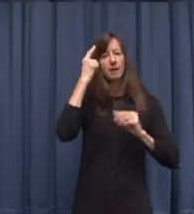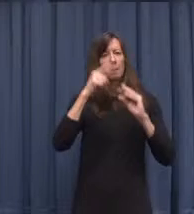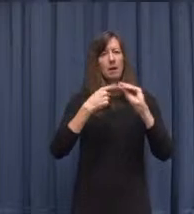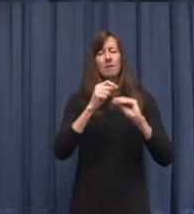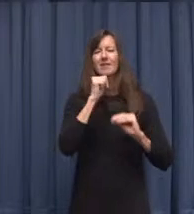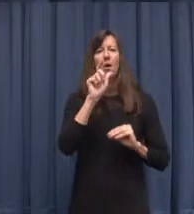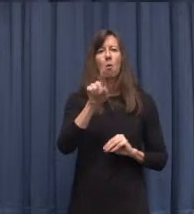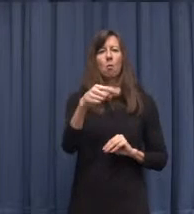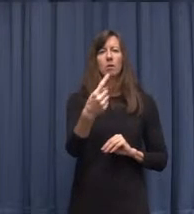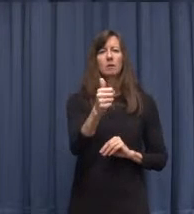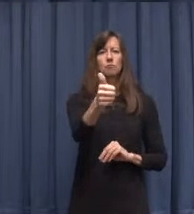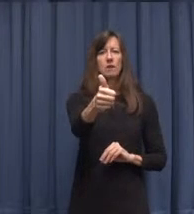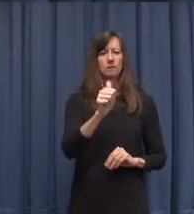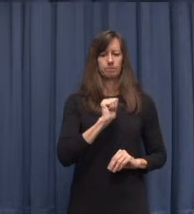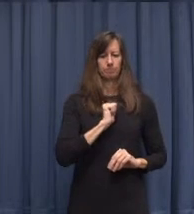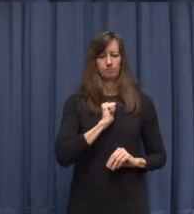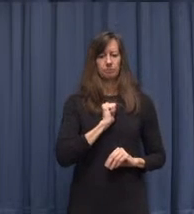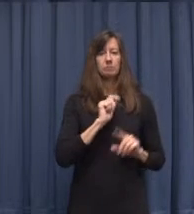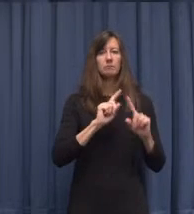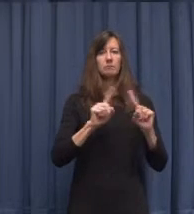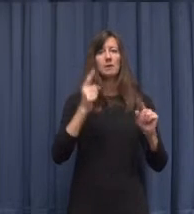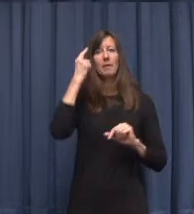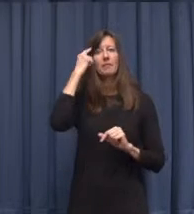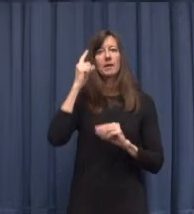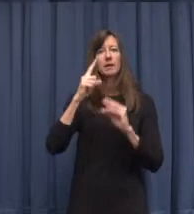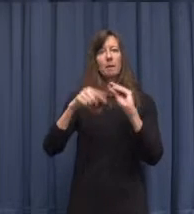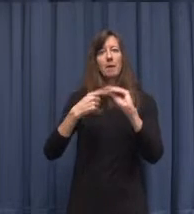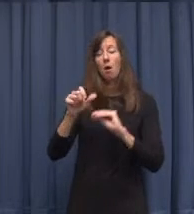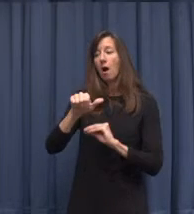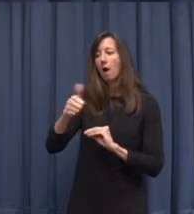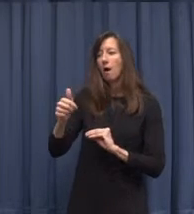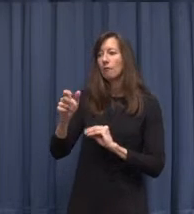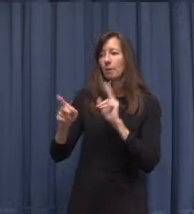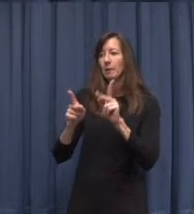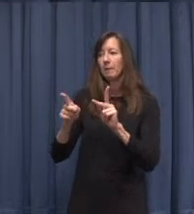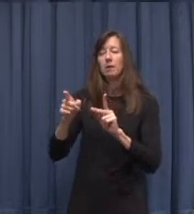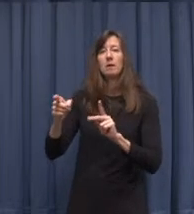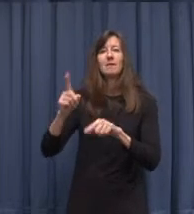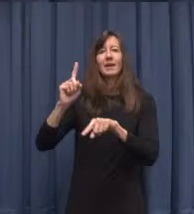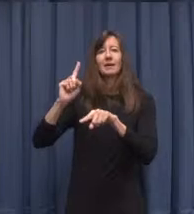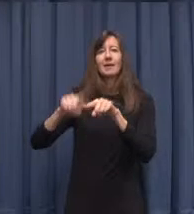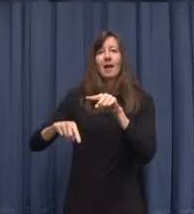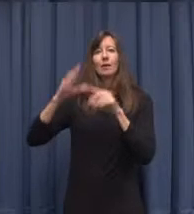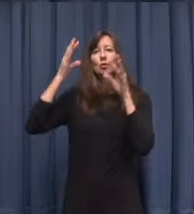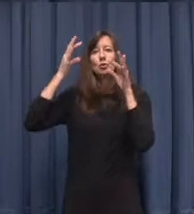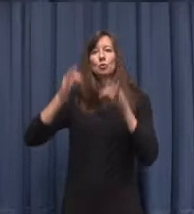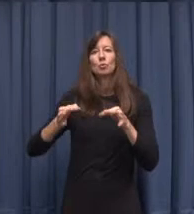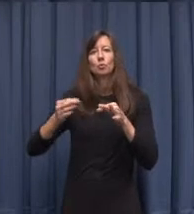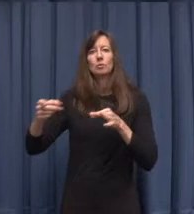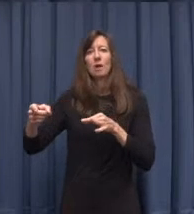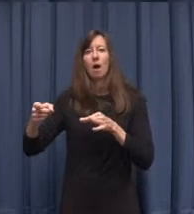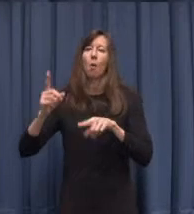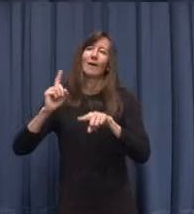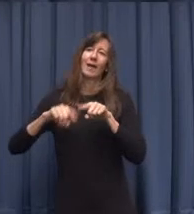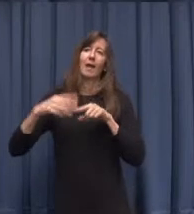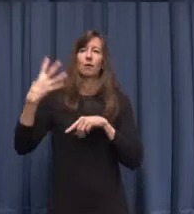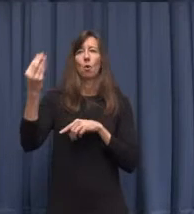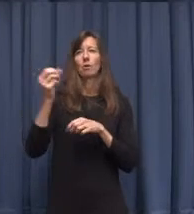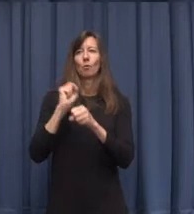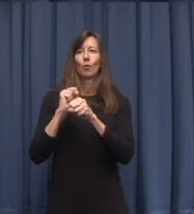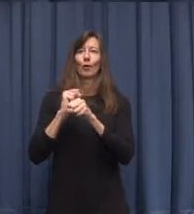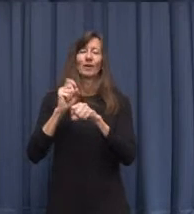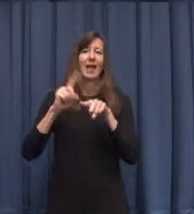choice about showing up to work, those folks that have to continue to do those essential services, and that if you